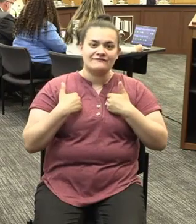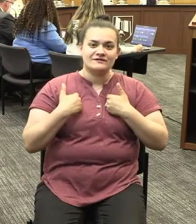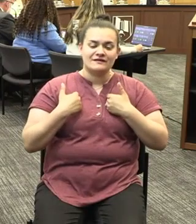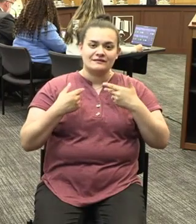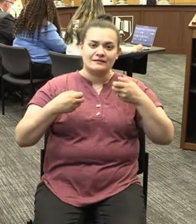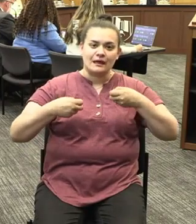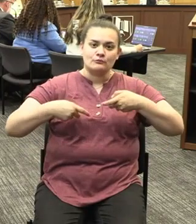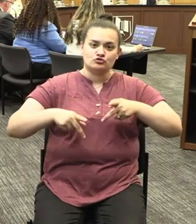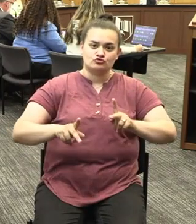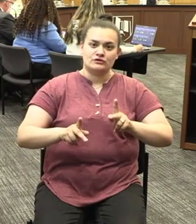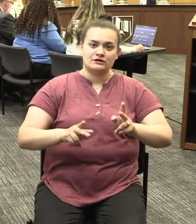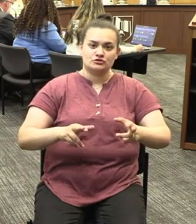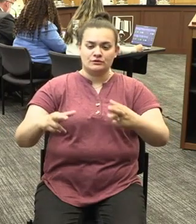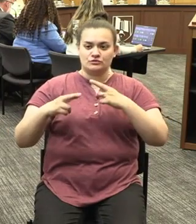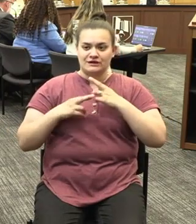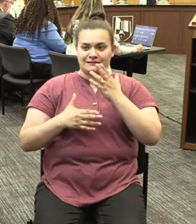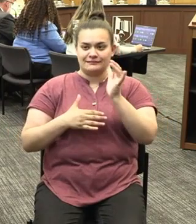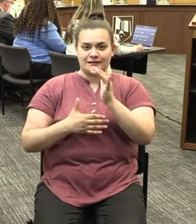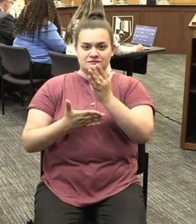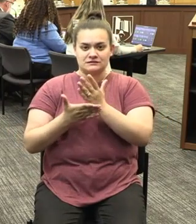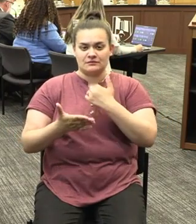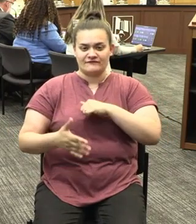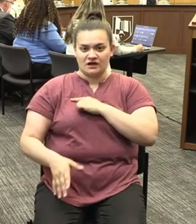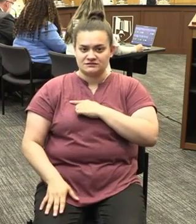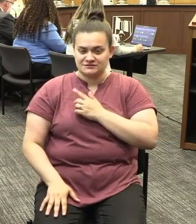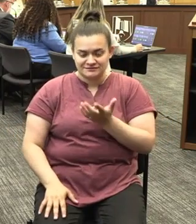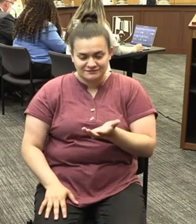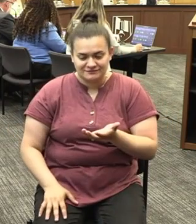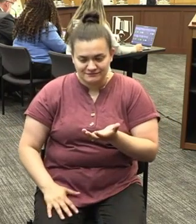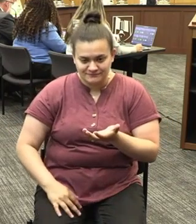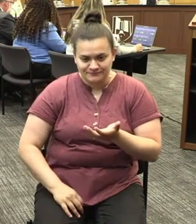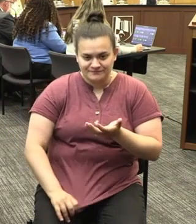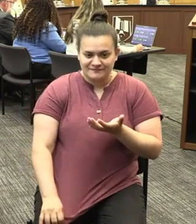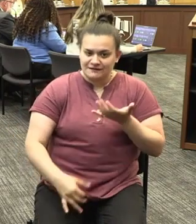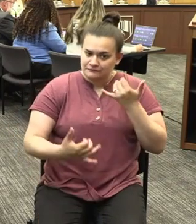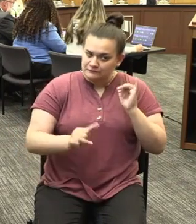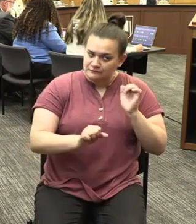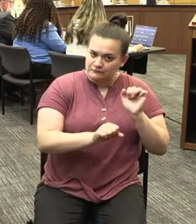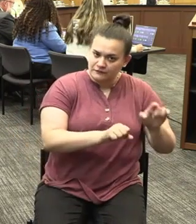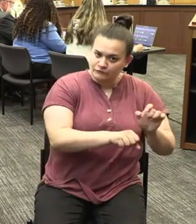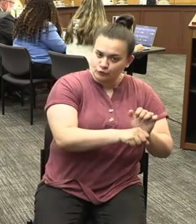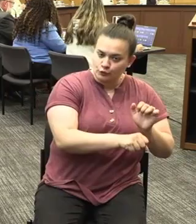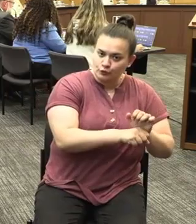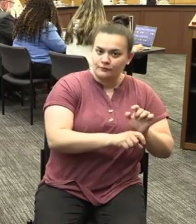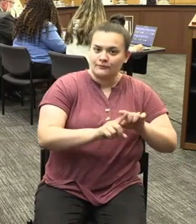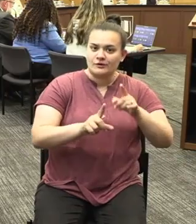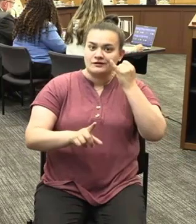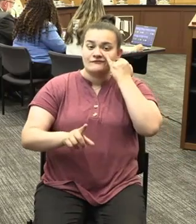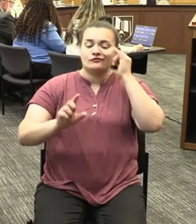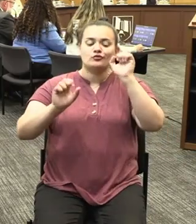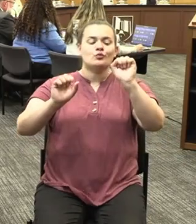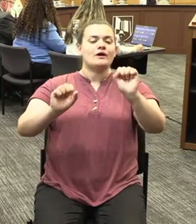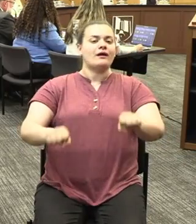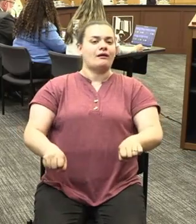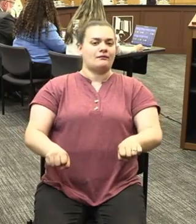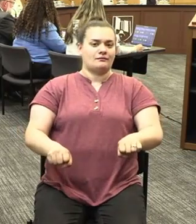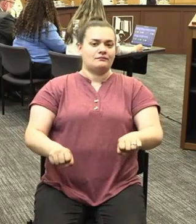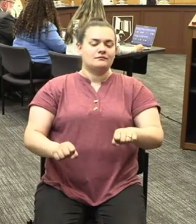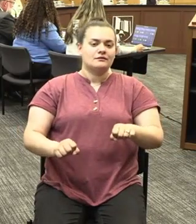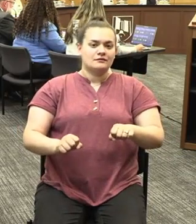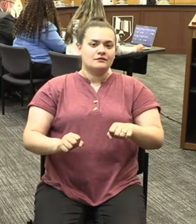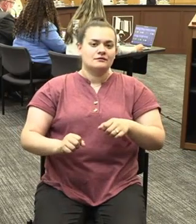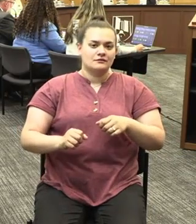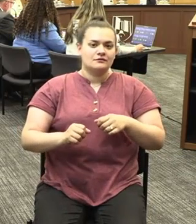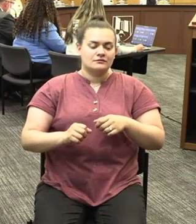be retired like some of us. You know, they still have to work. But if you can,